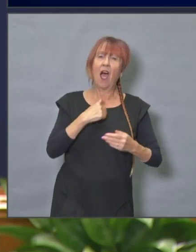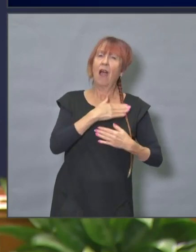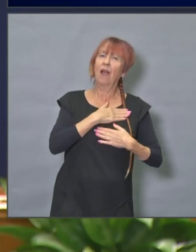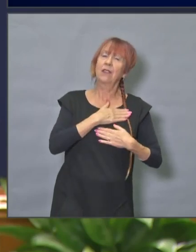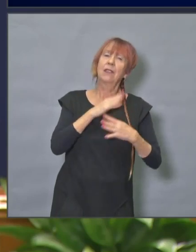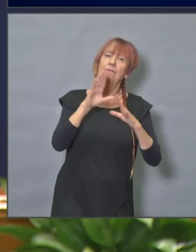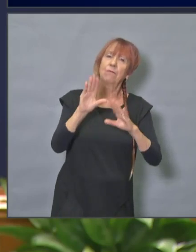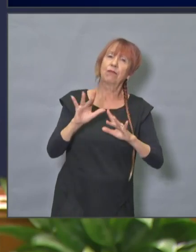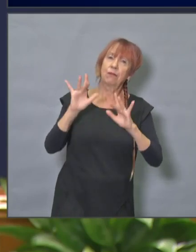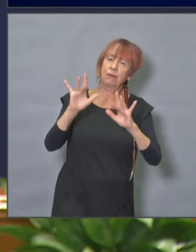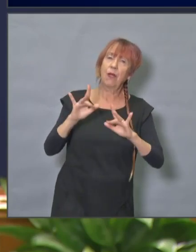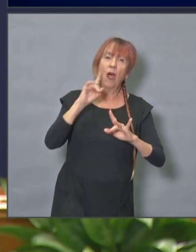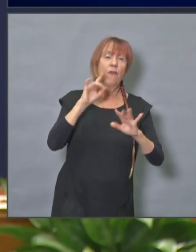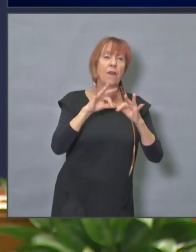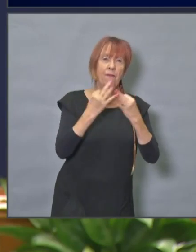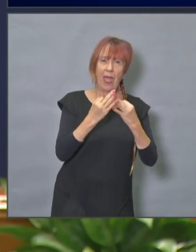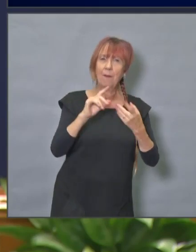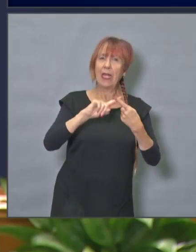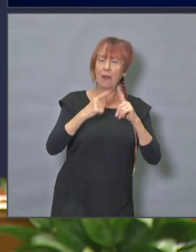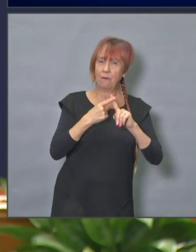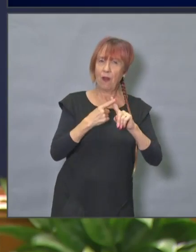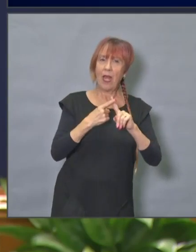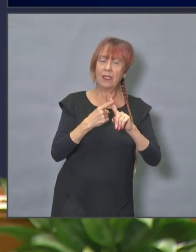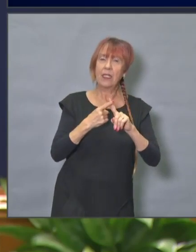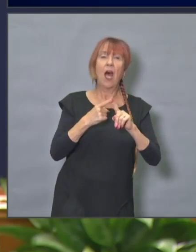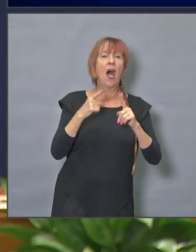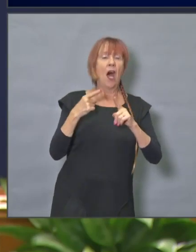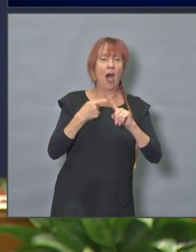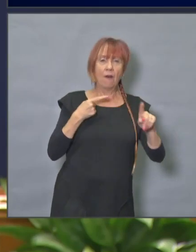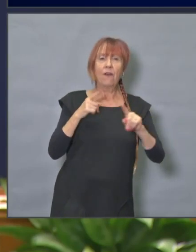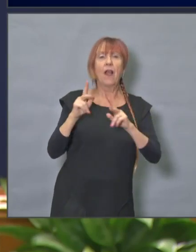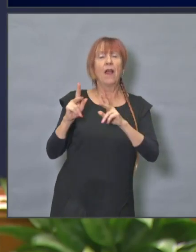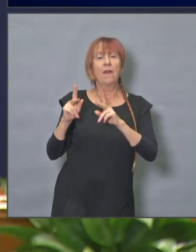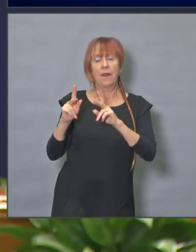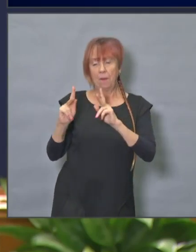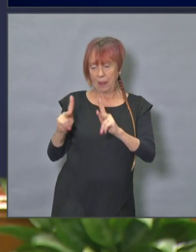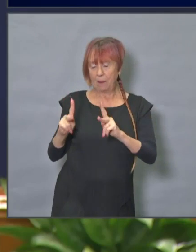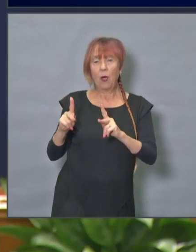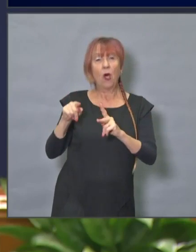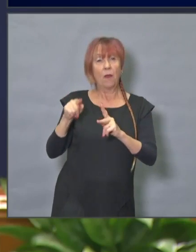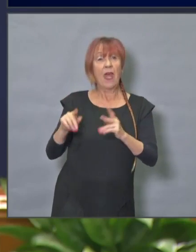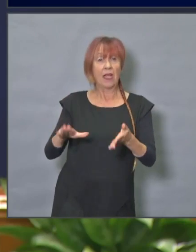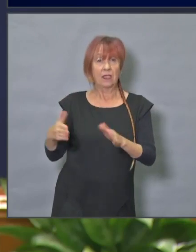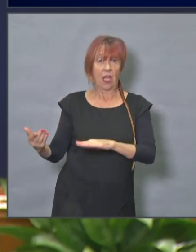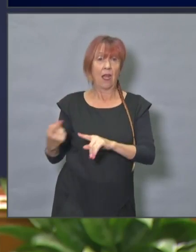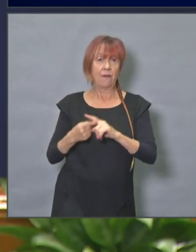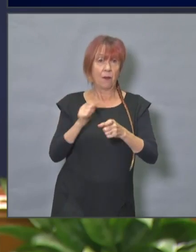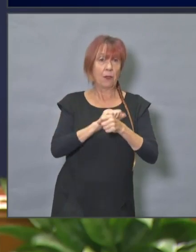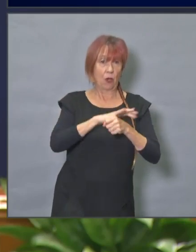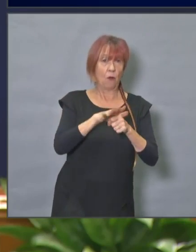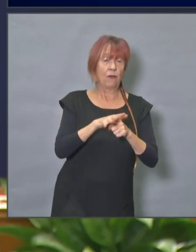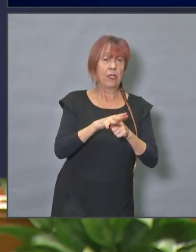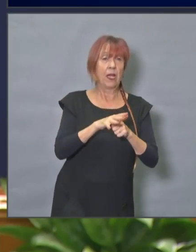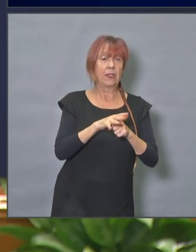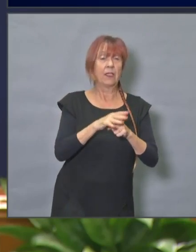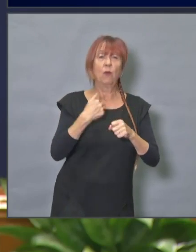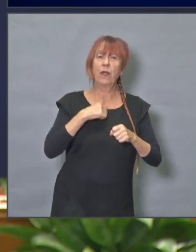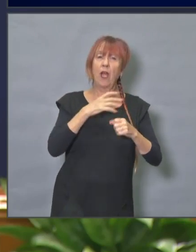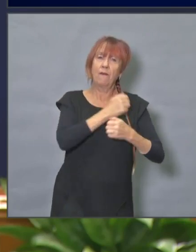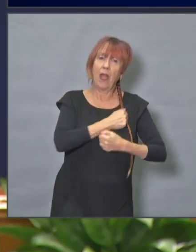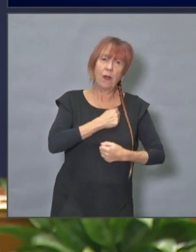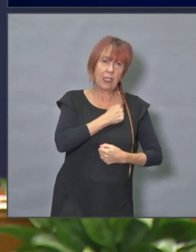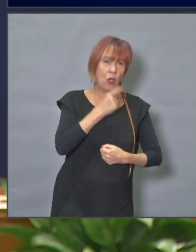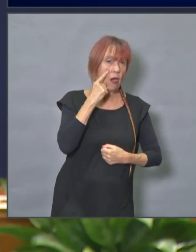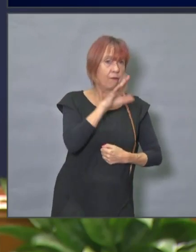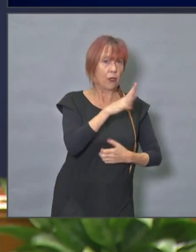to the families and friends of the people who lived in these facilities and subsequently passed away from COVID-19. We are very sorry for